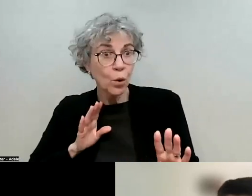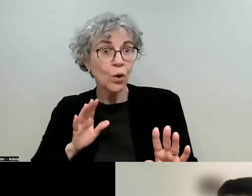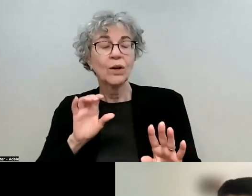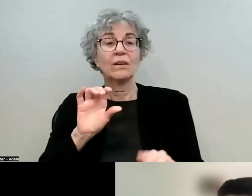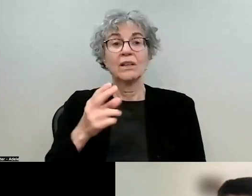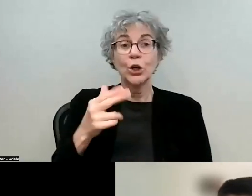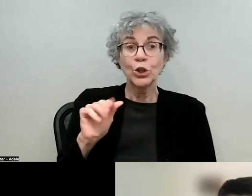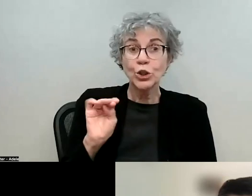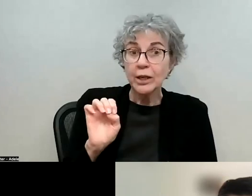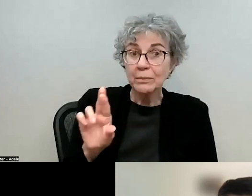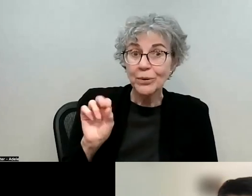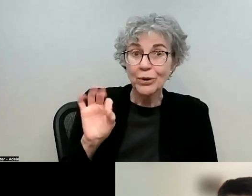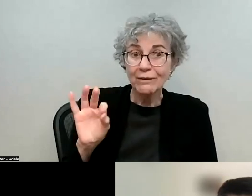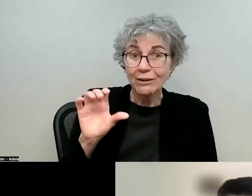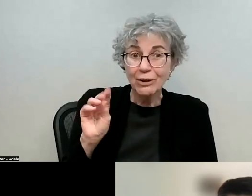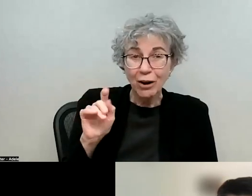thing.